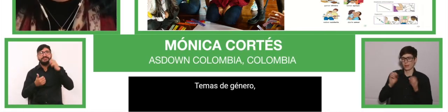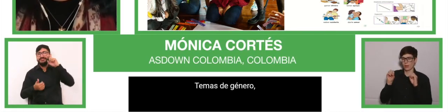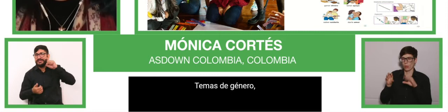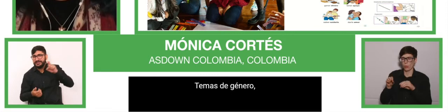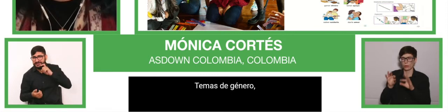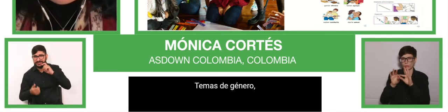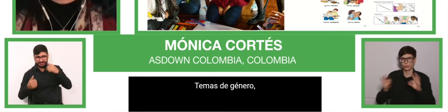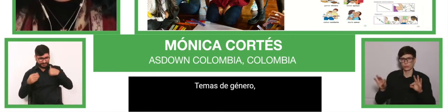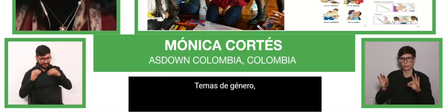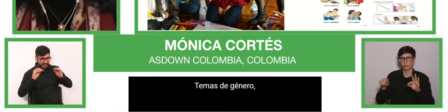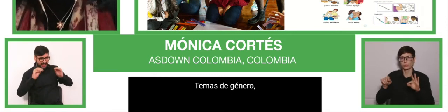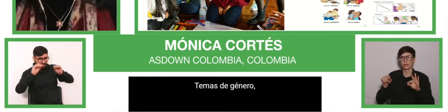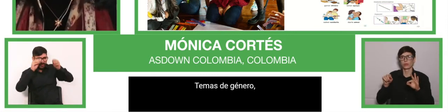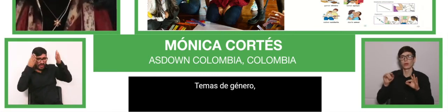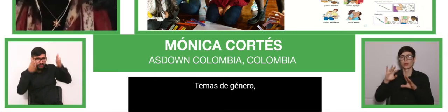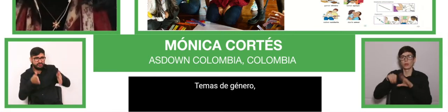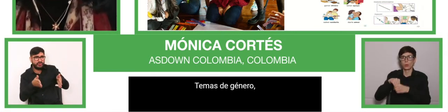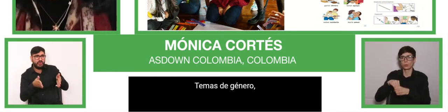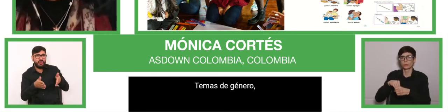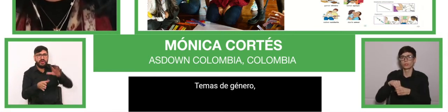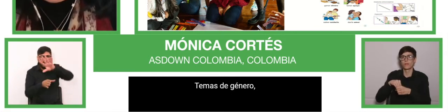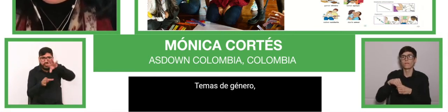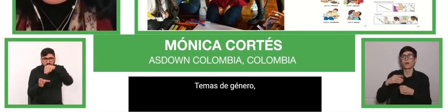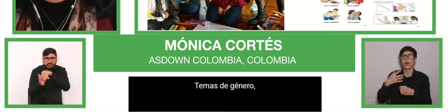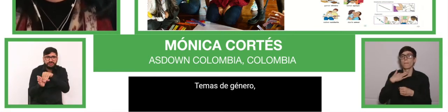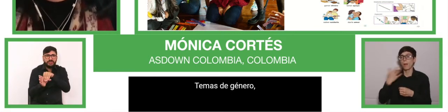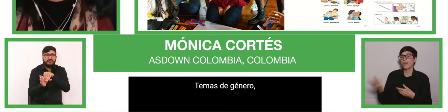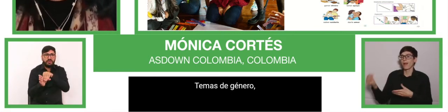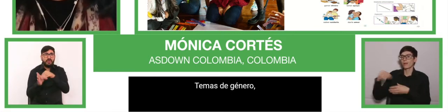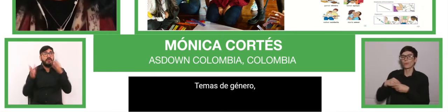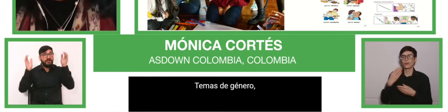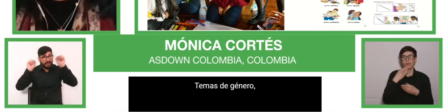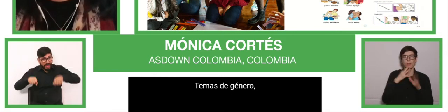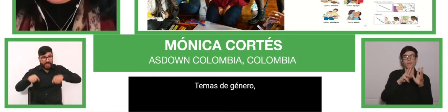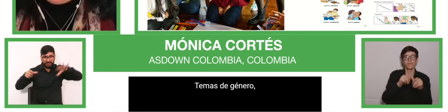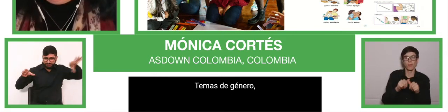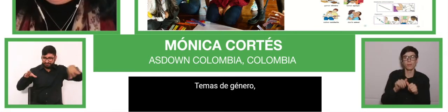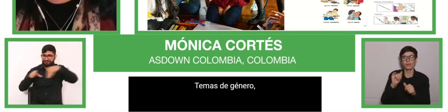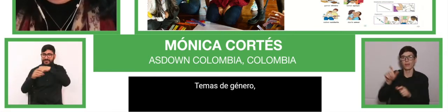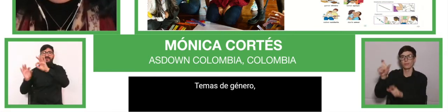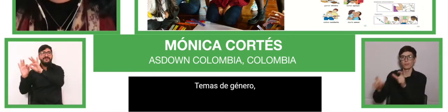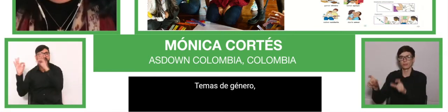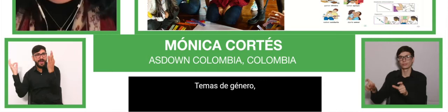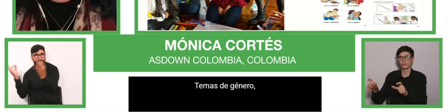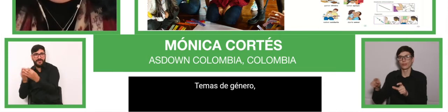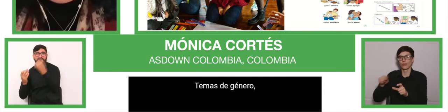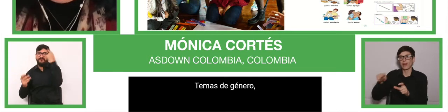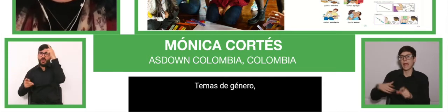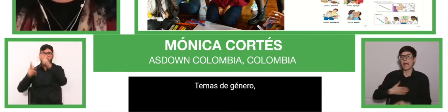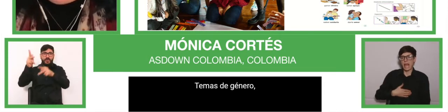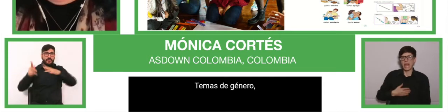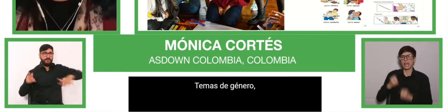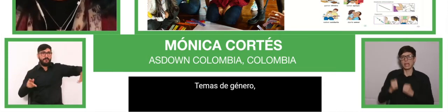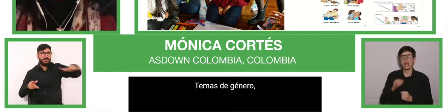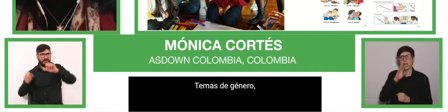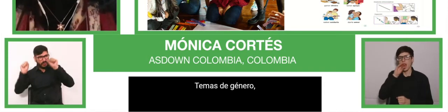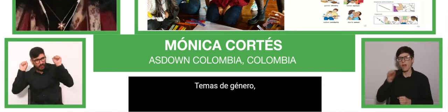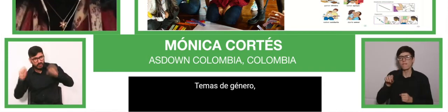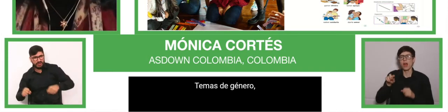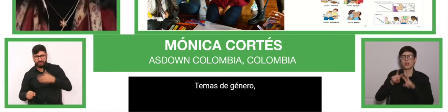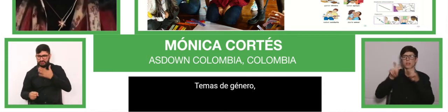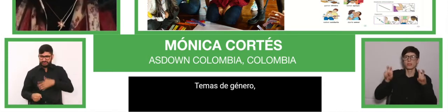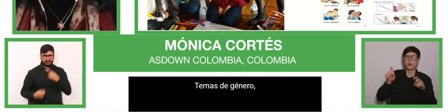disabilities, families and people with disabilities that want to talk about sexuality and reproductive rights,